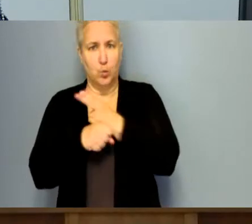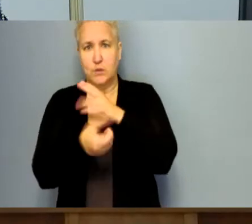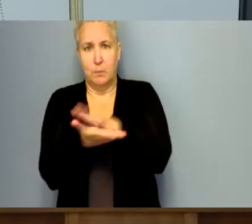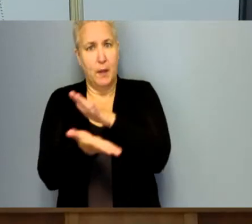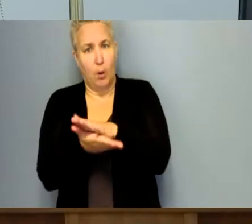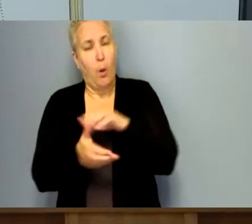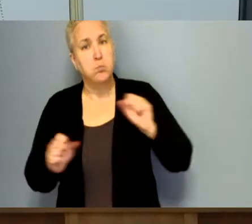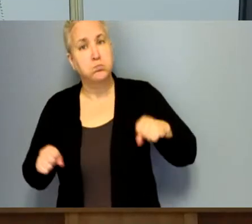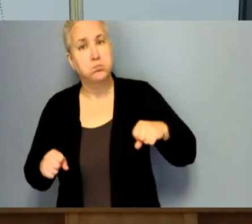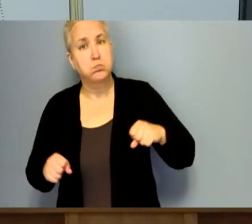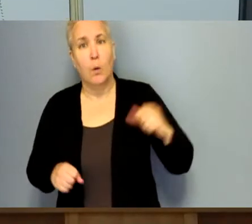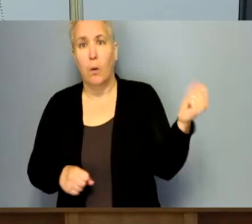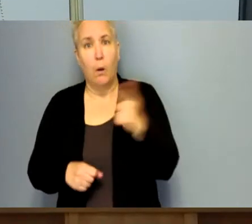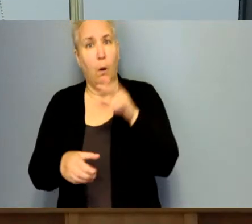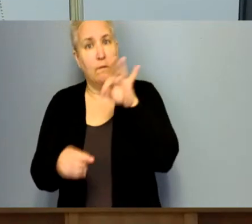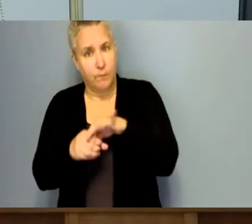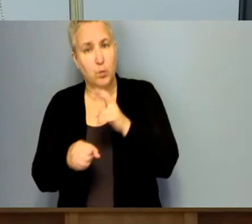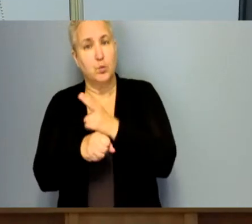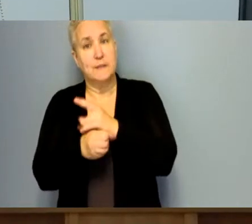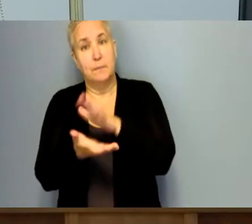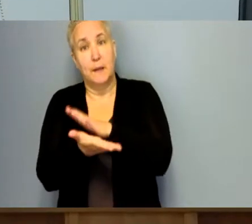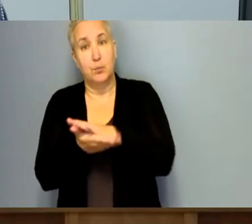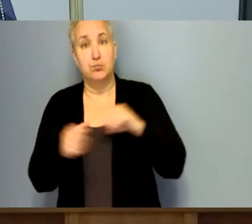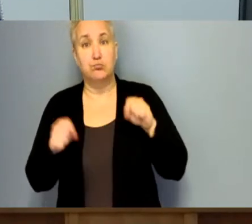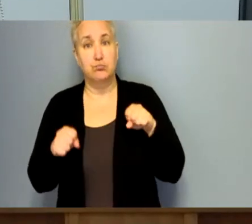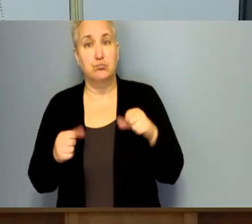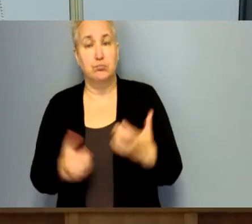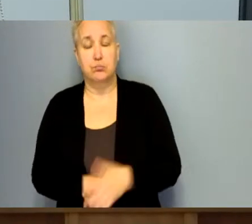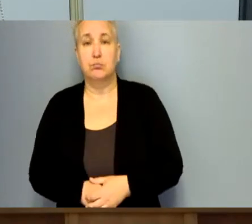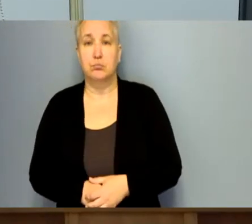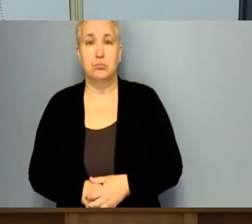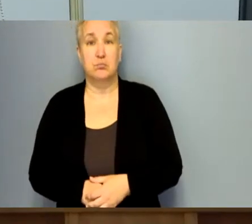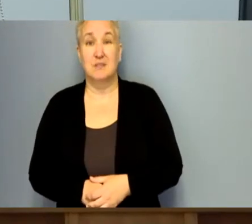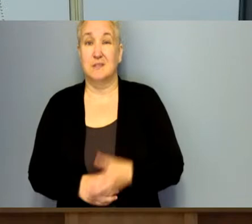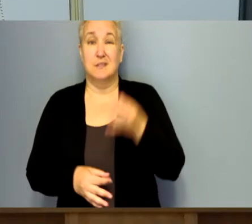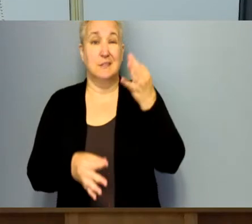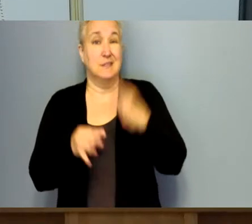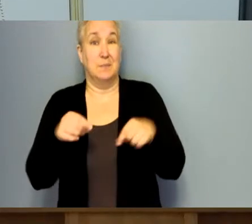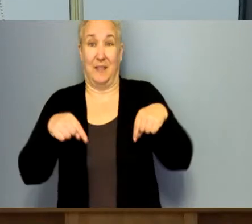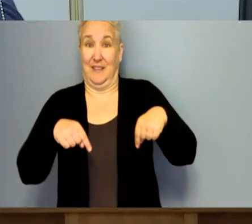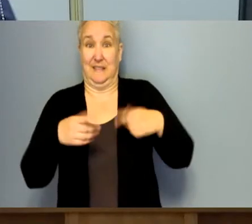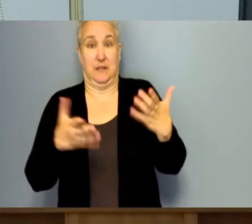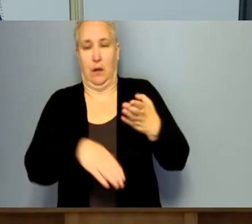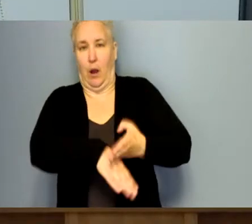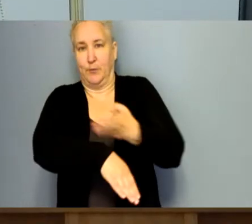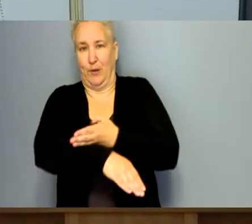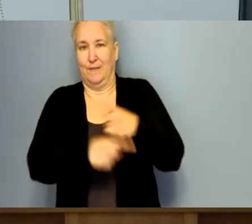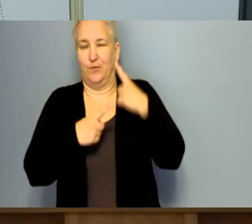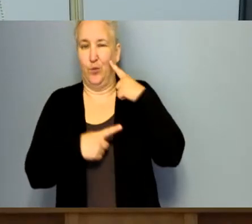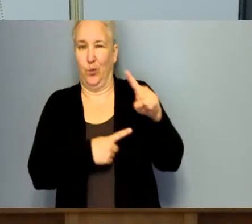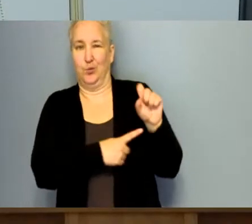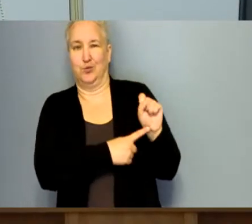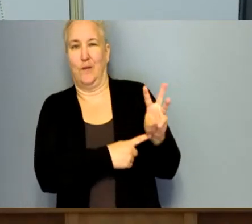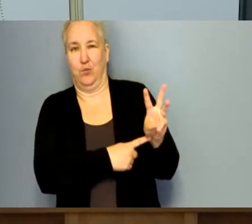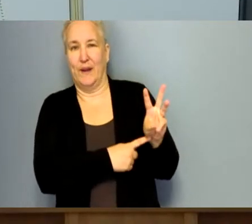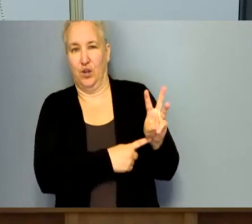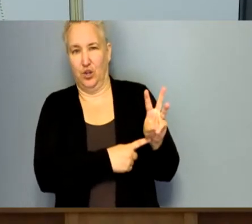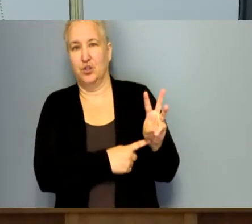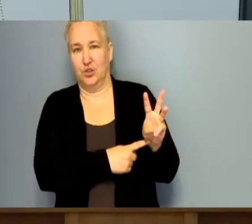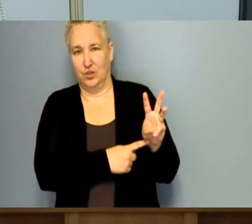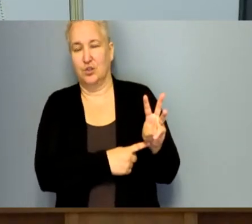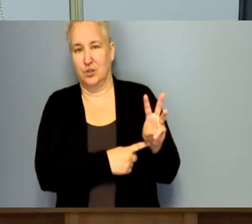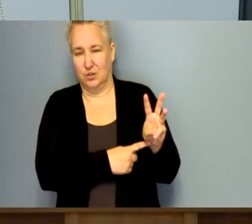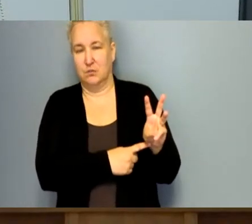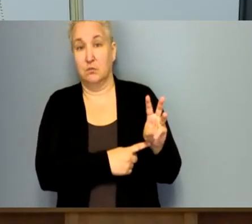when everybody votes by paper. So this is simply an upgrade to the software.